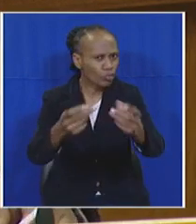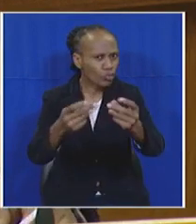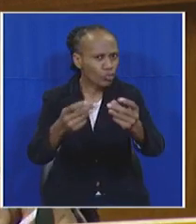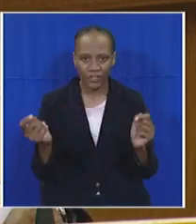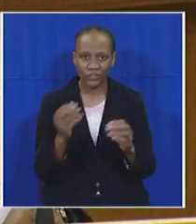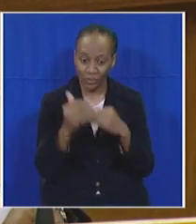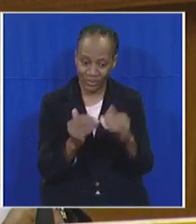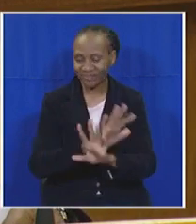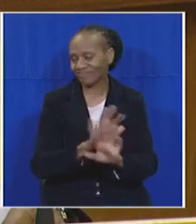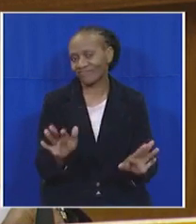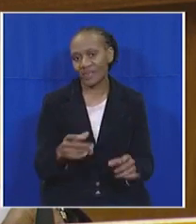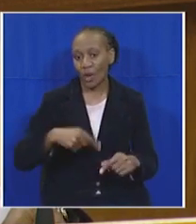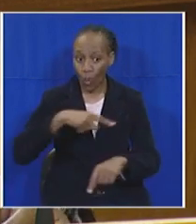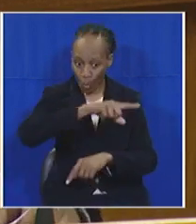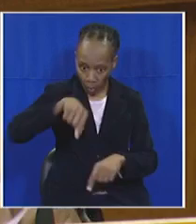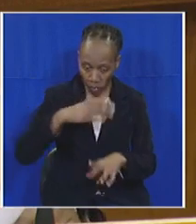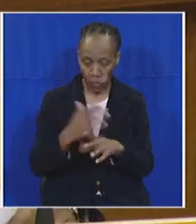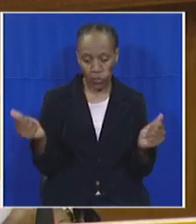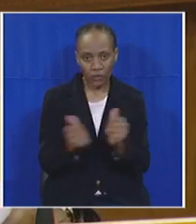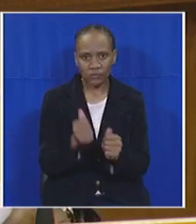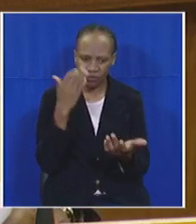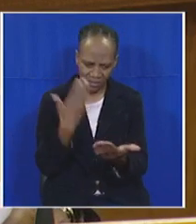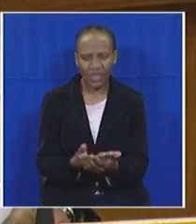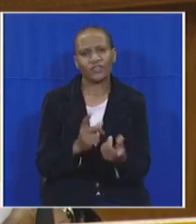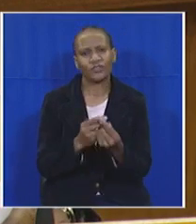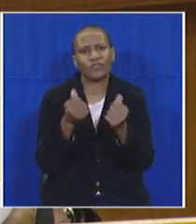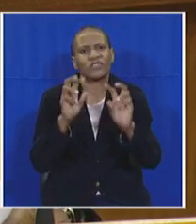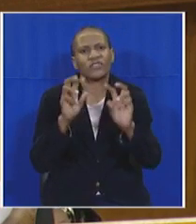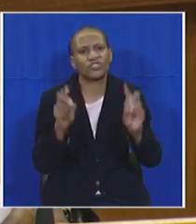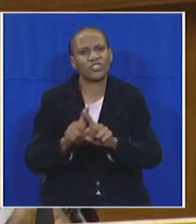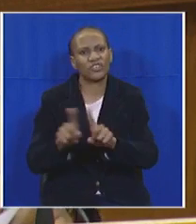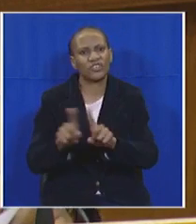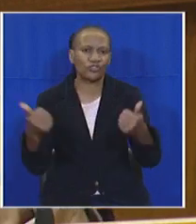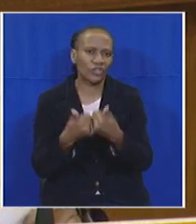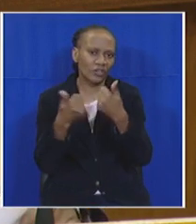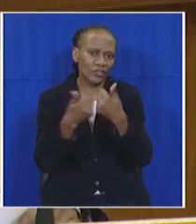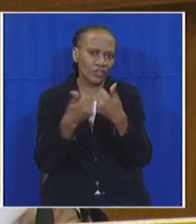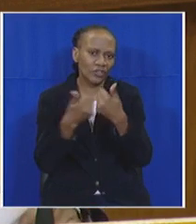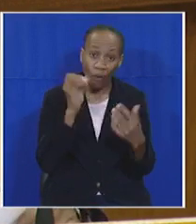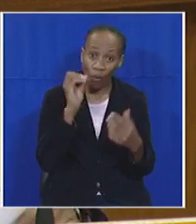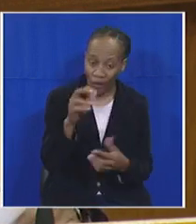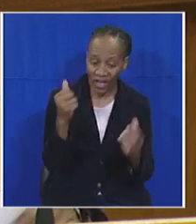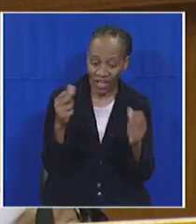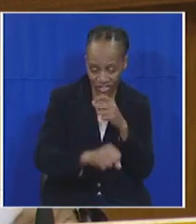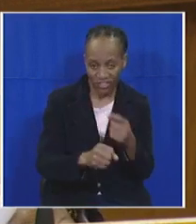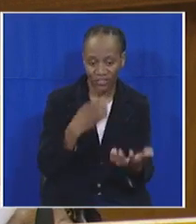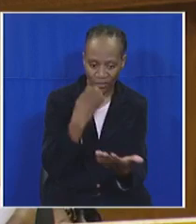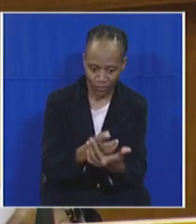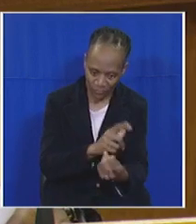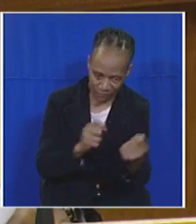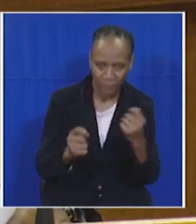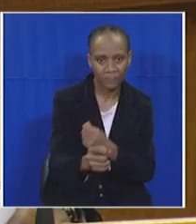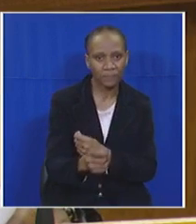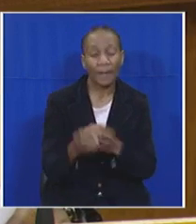Together, we need to confront challenges of exclusion on the economic emancipation or the radical economic transformation. The majority of